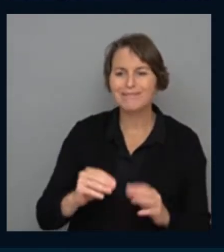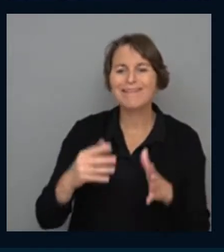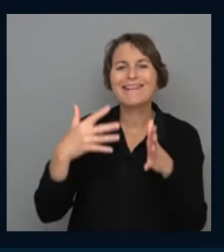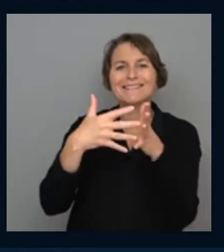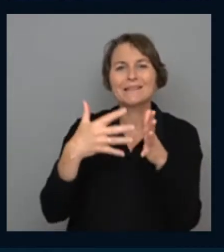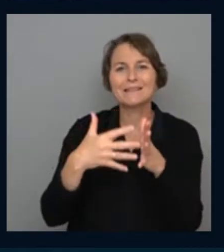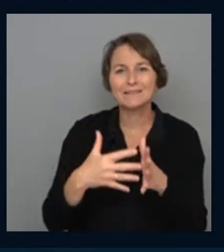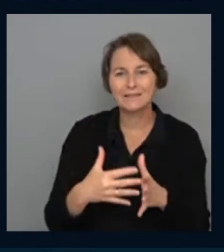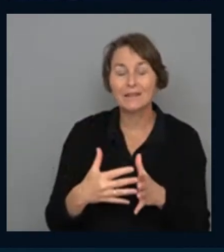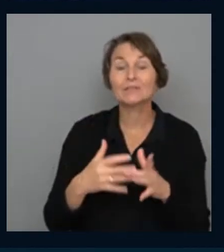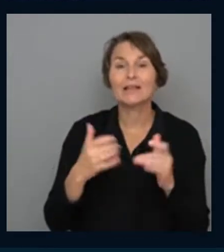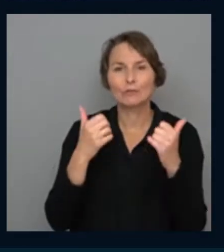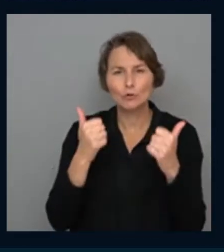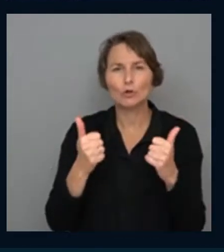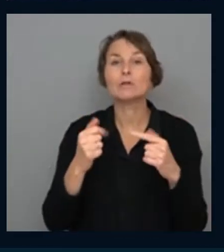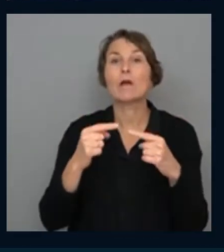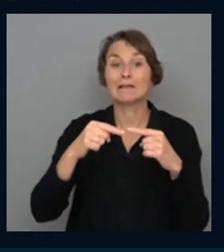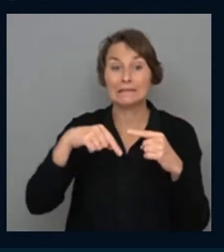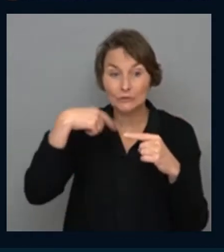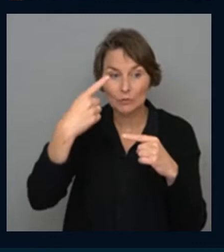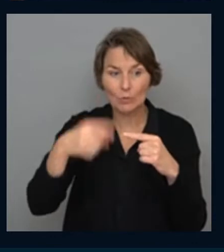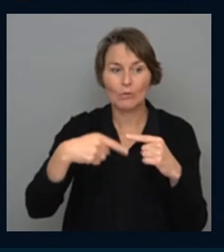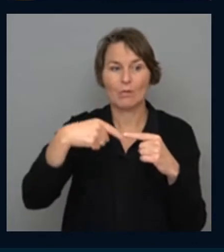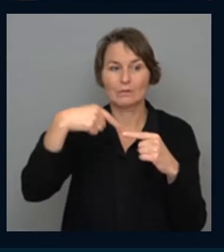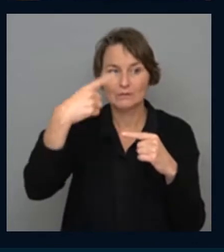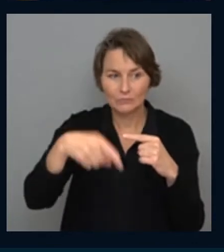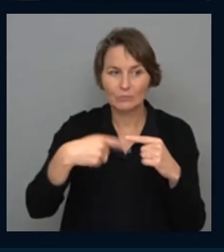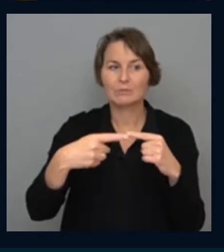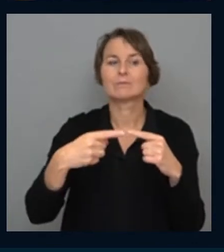of our tests and have full tracking of that.